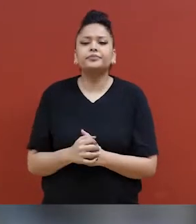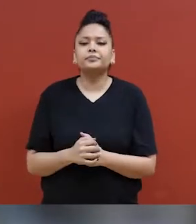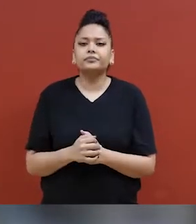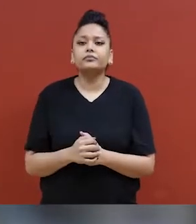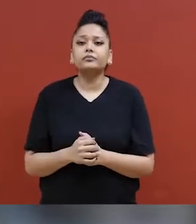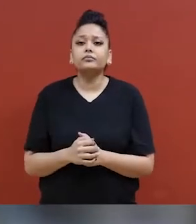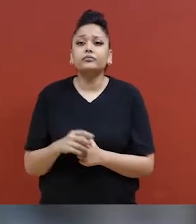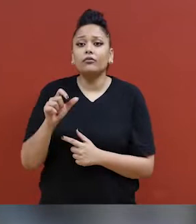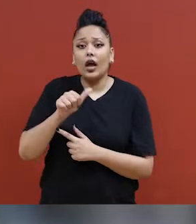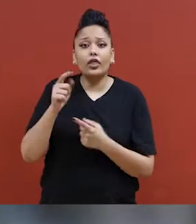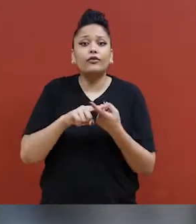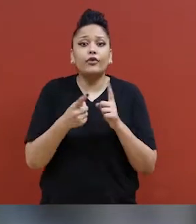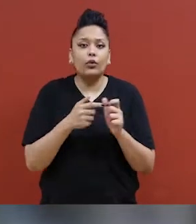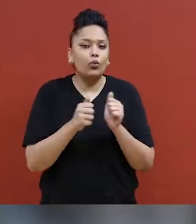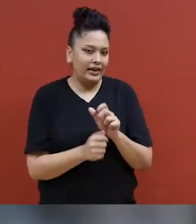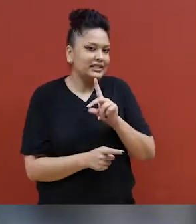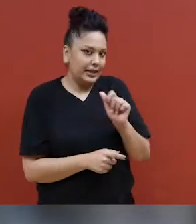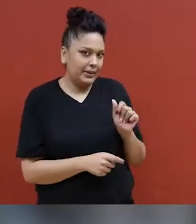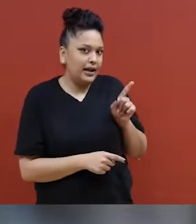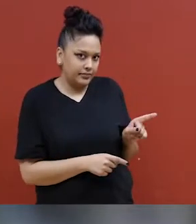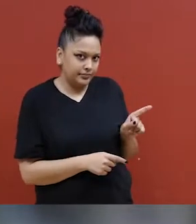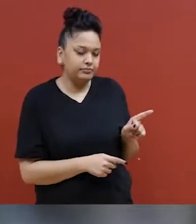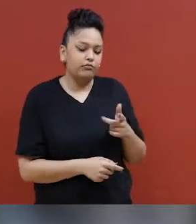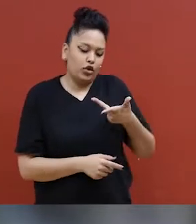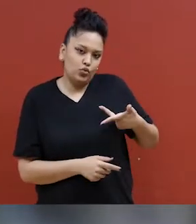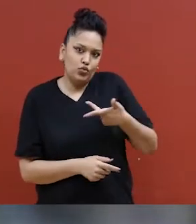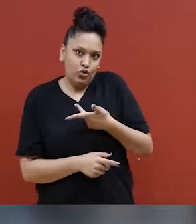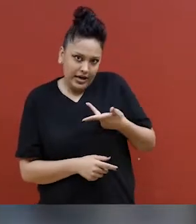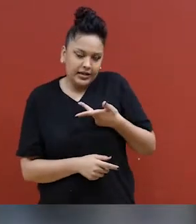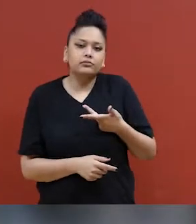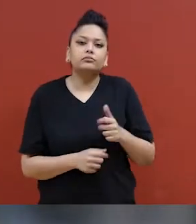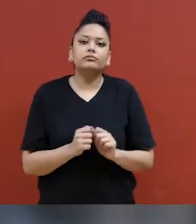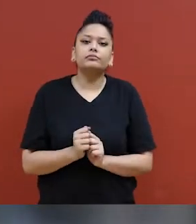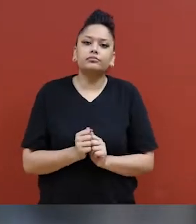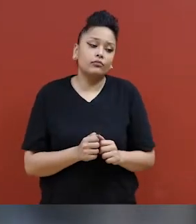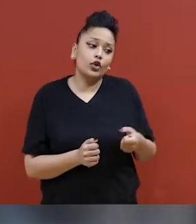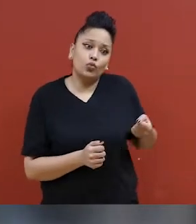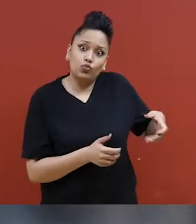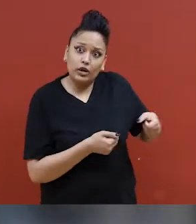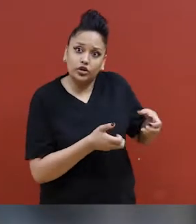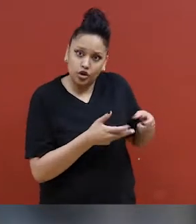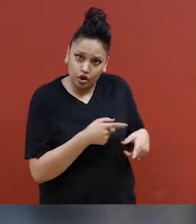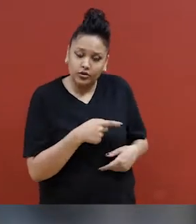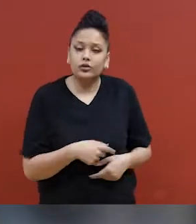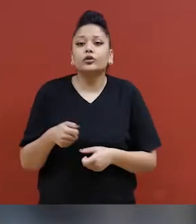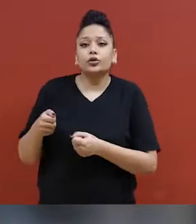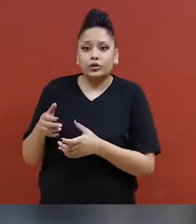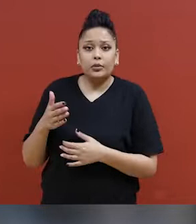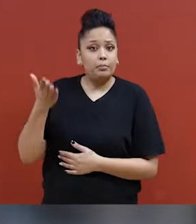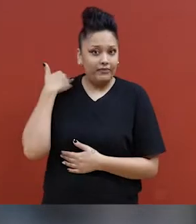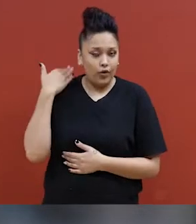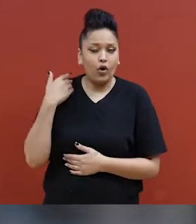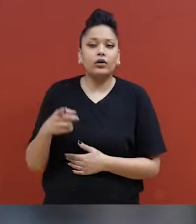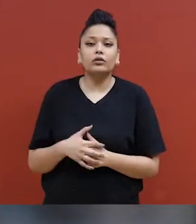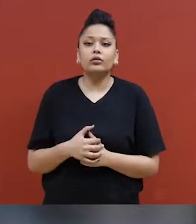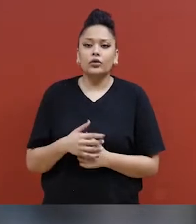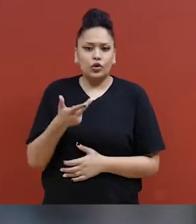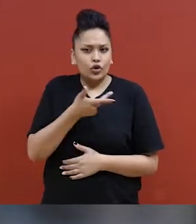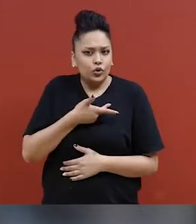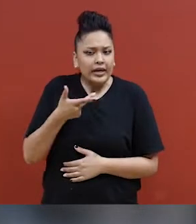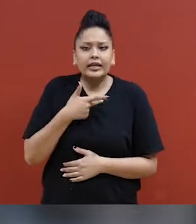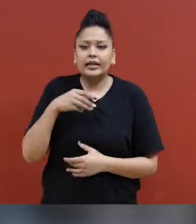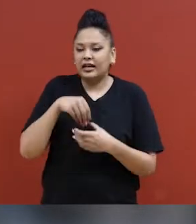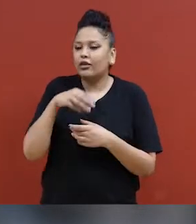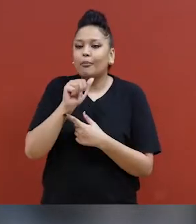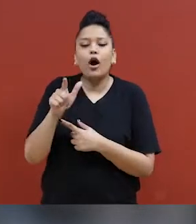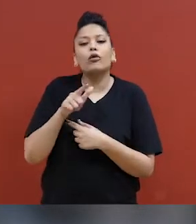had a visible physical disability, who used a manual chair, and at the time, so did I. And we're in